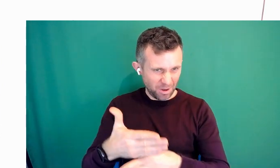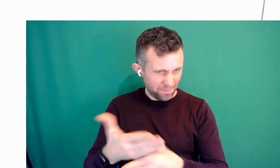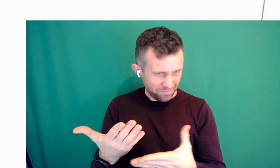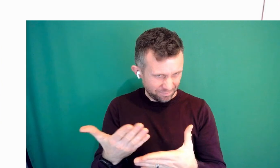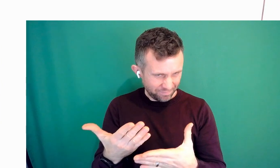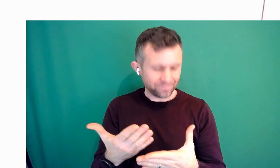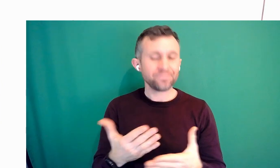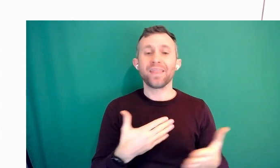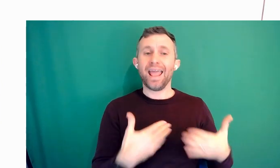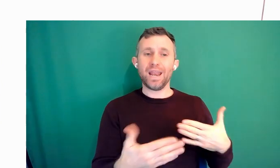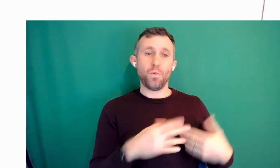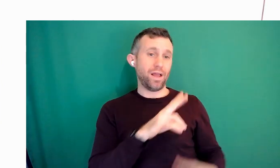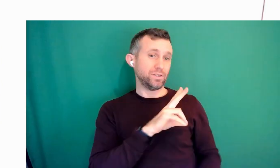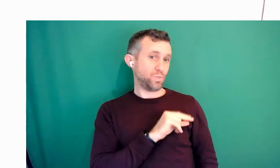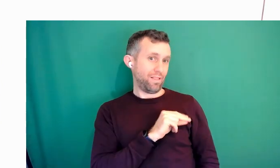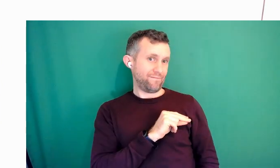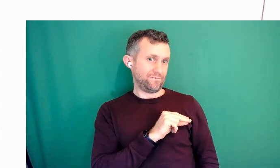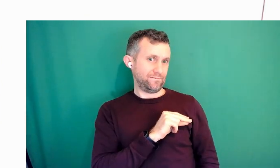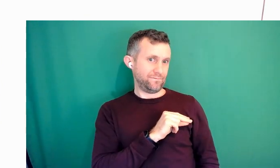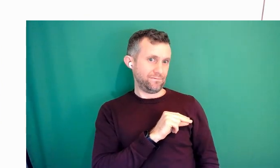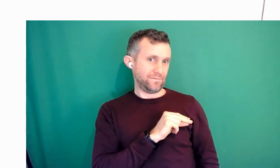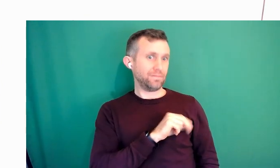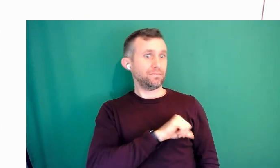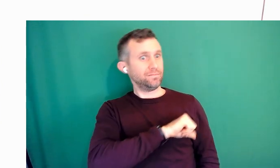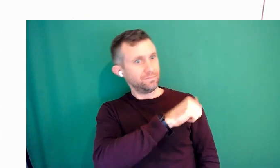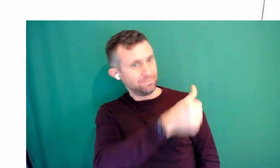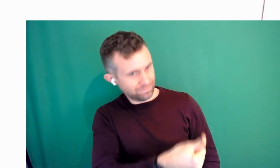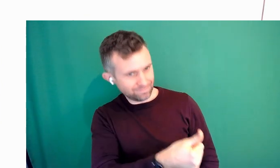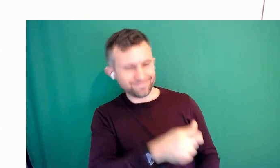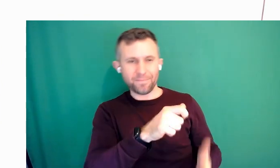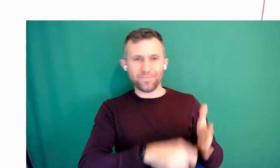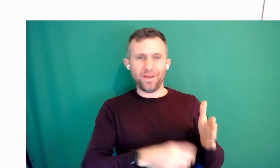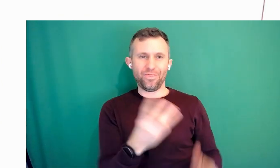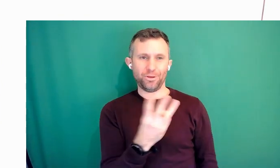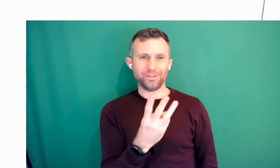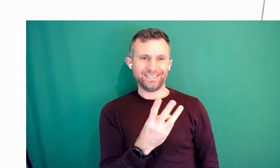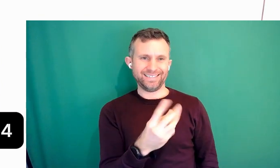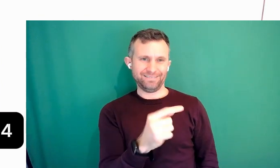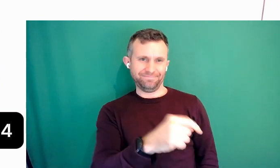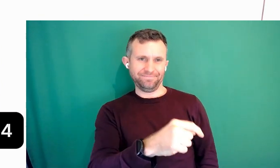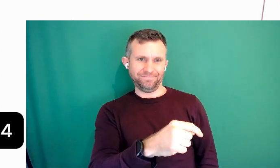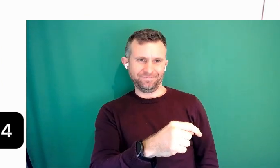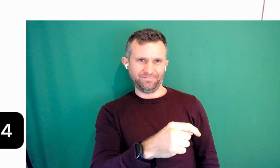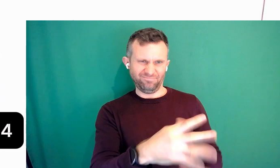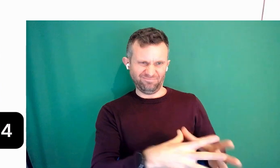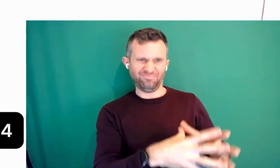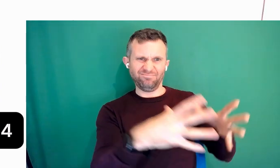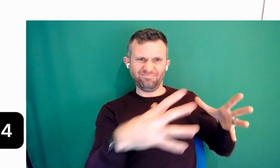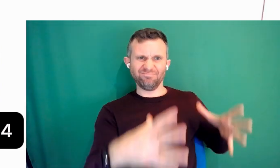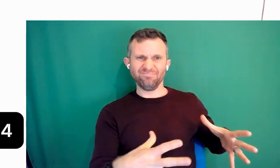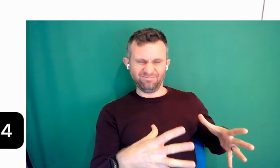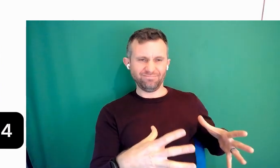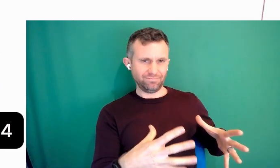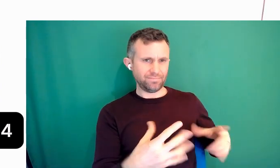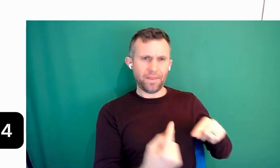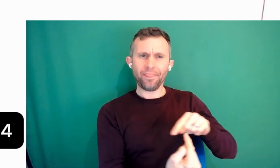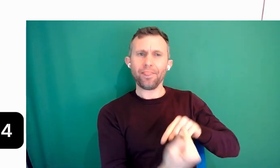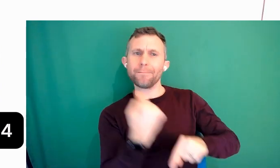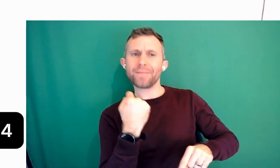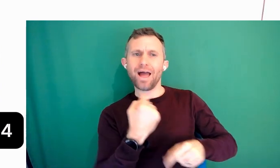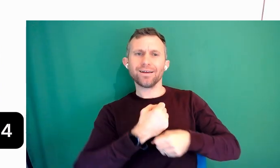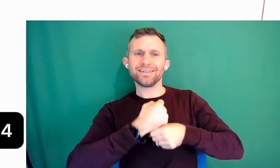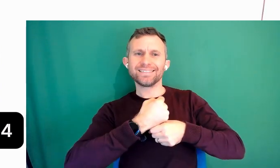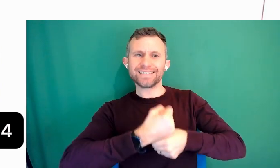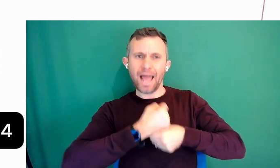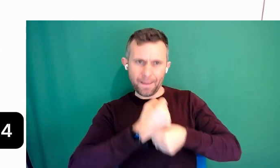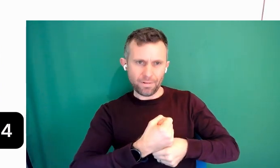As number 13 was the biggest of the three houses, when Soane bought it, he moved in and rented out number 12 and later